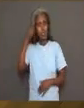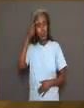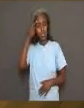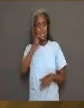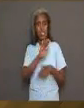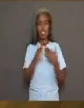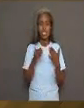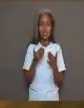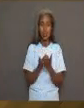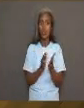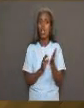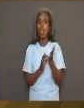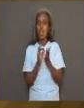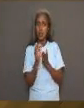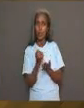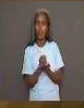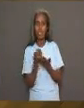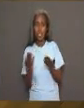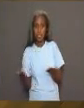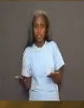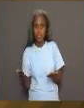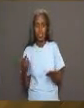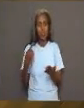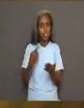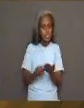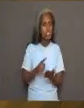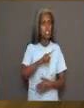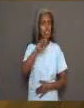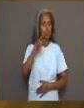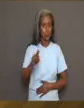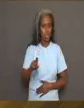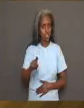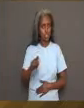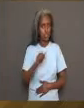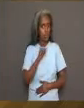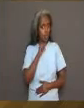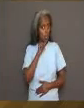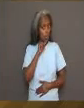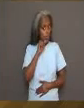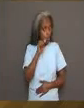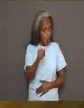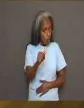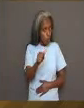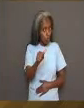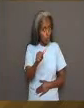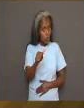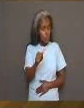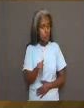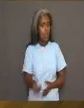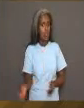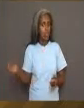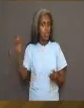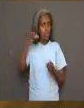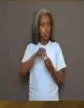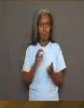total number of events in this question, not the exhaustive number.